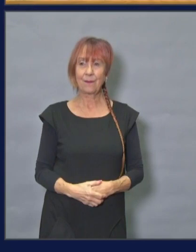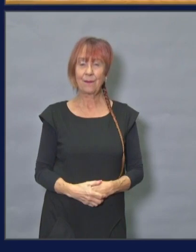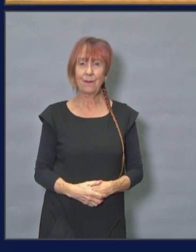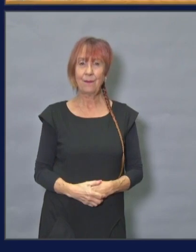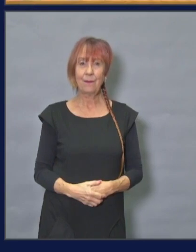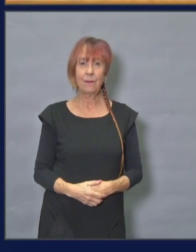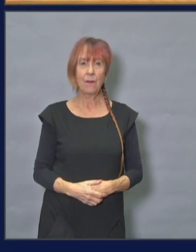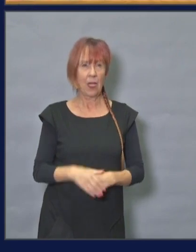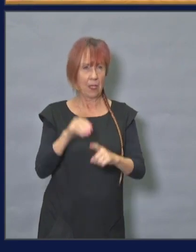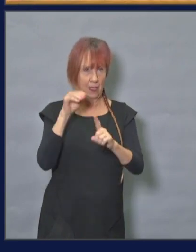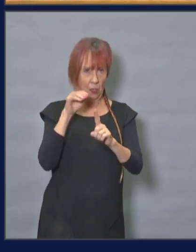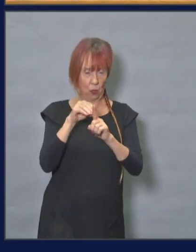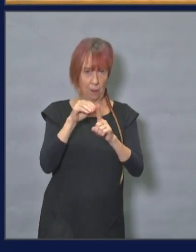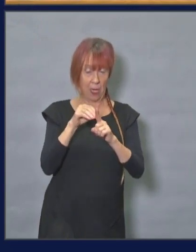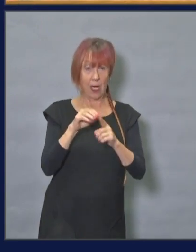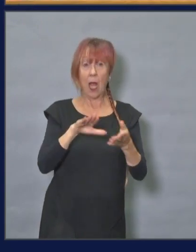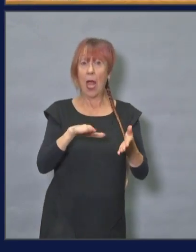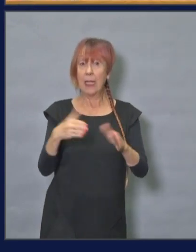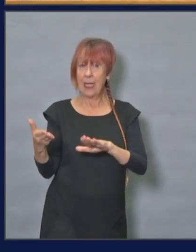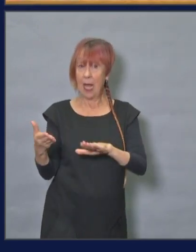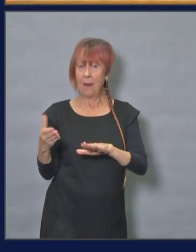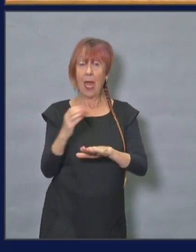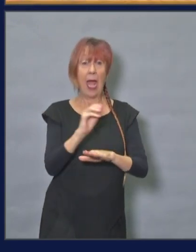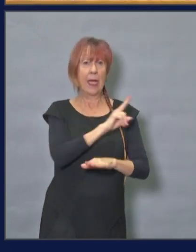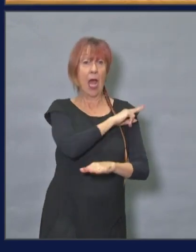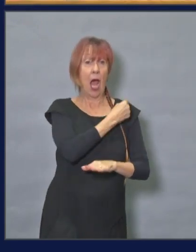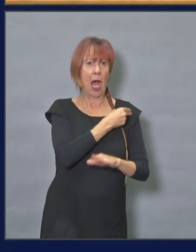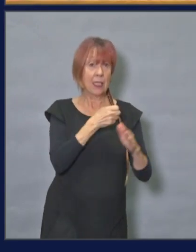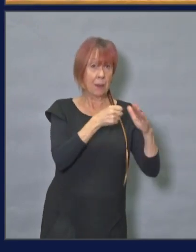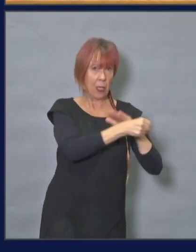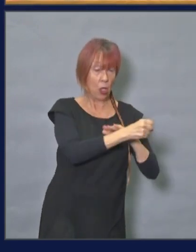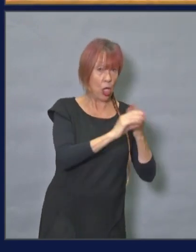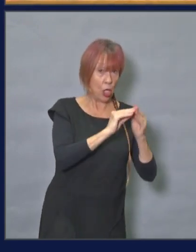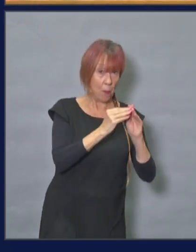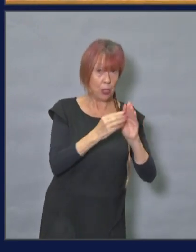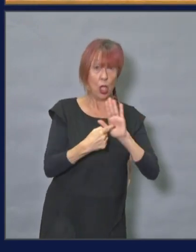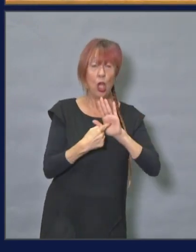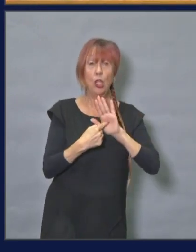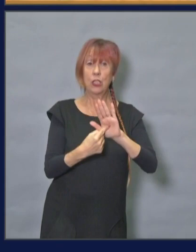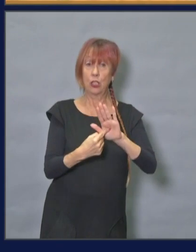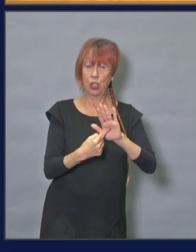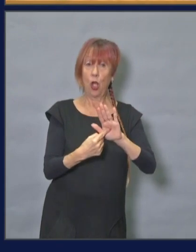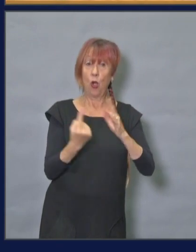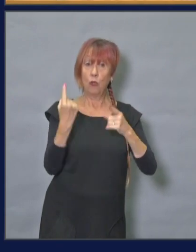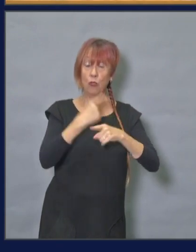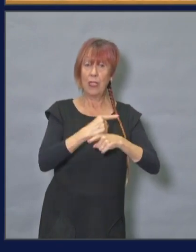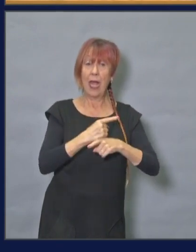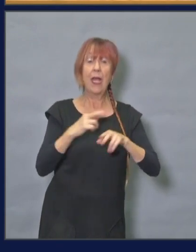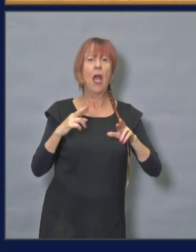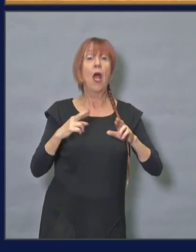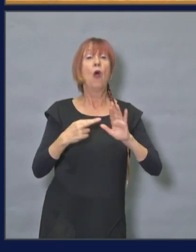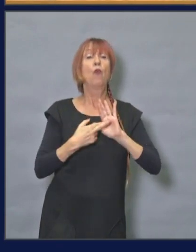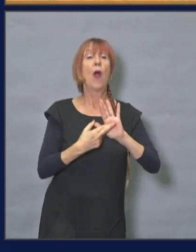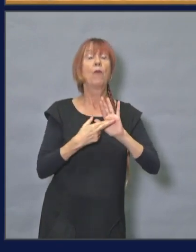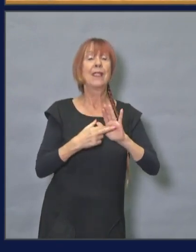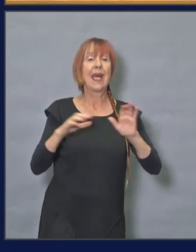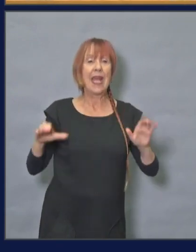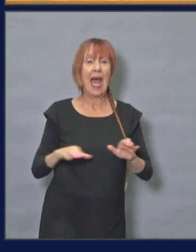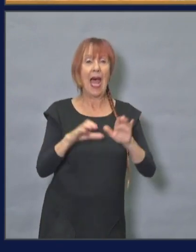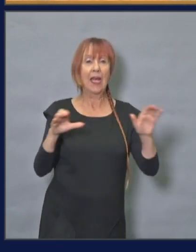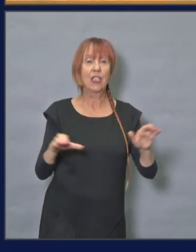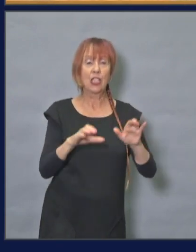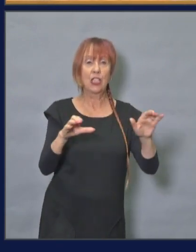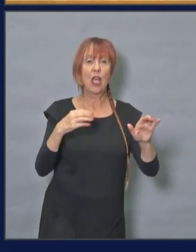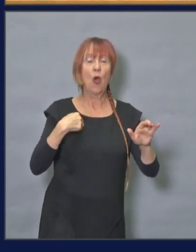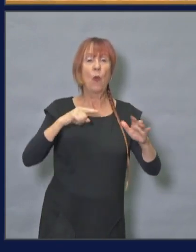As a reminder, the death and hospitalization numbers we're showing today represent the results of actions that we took